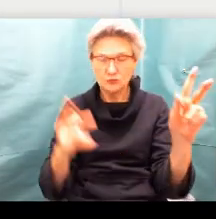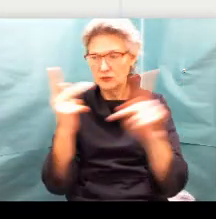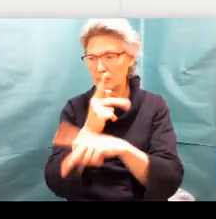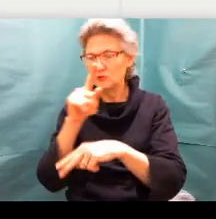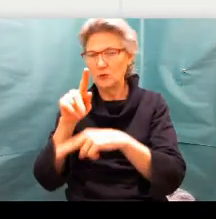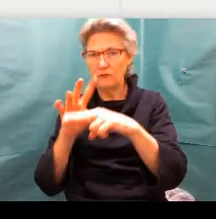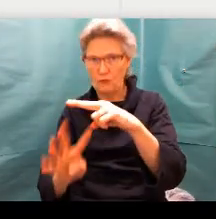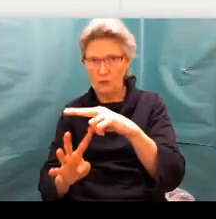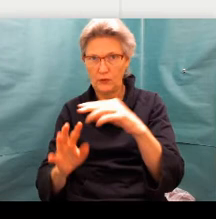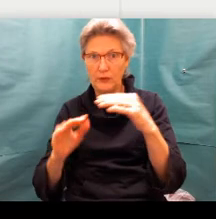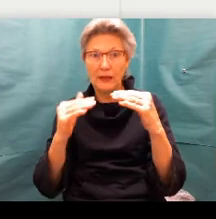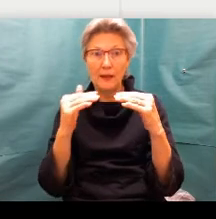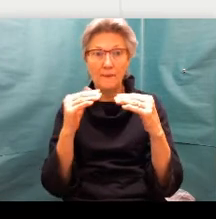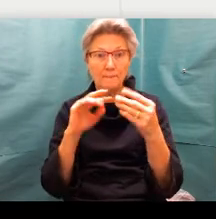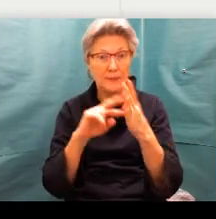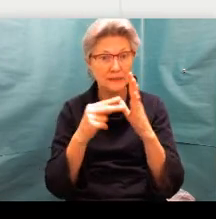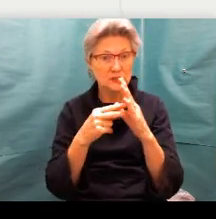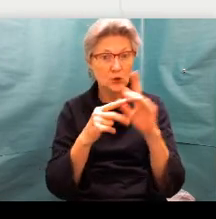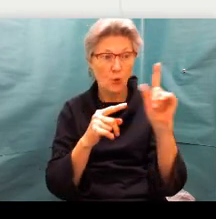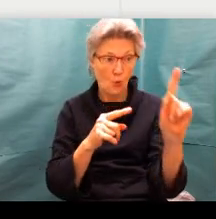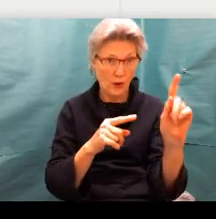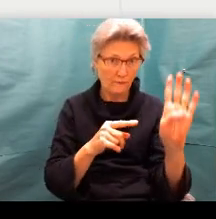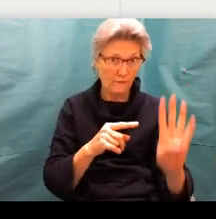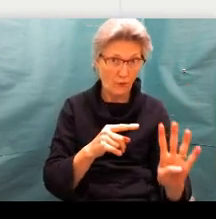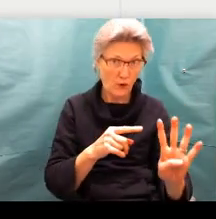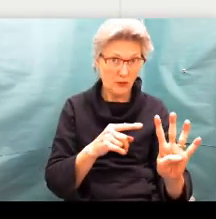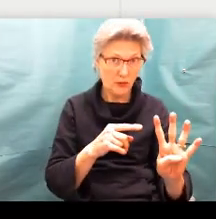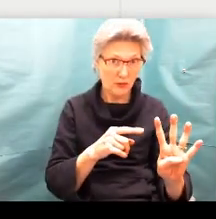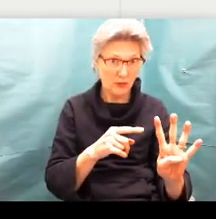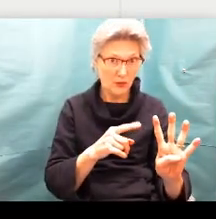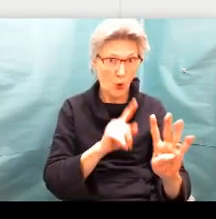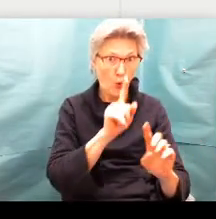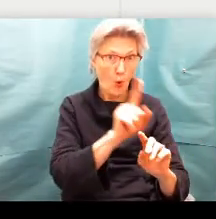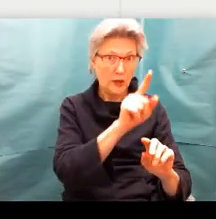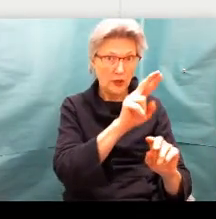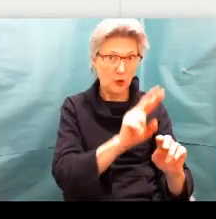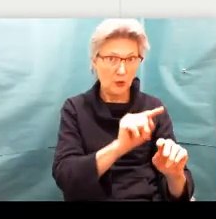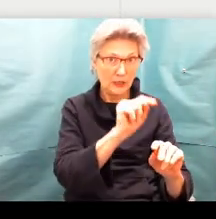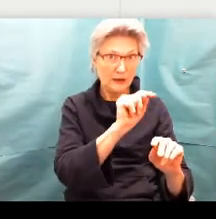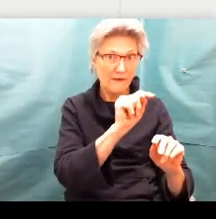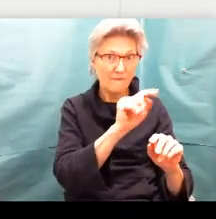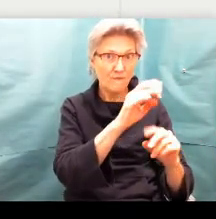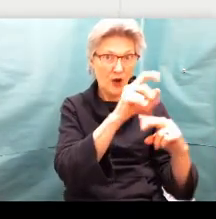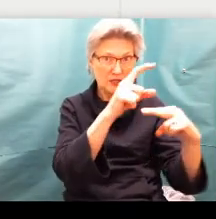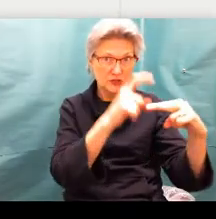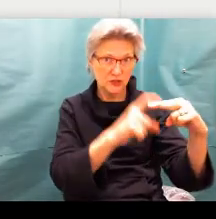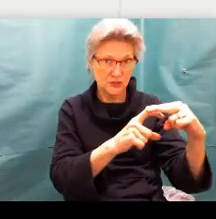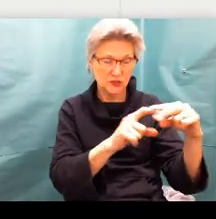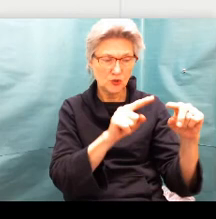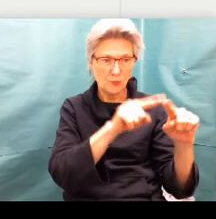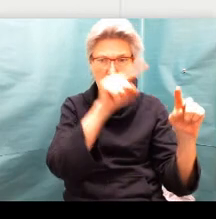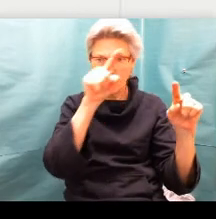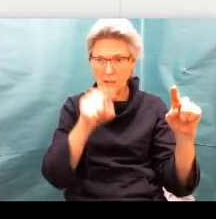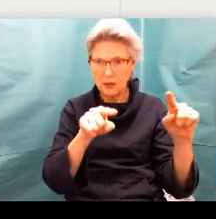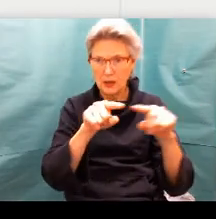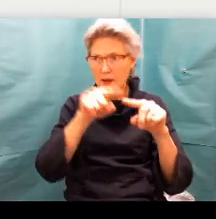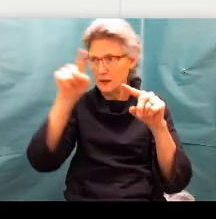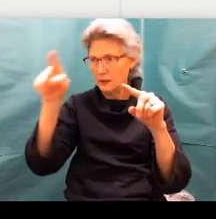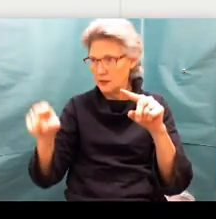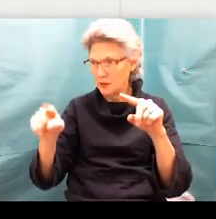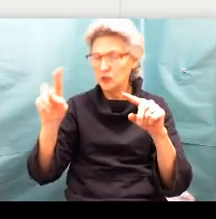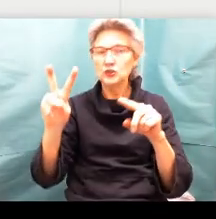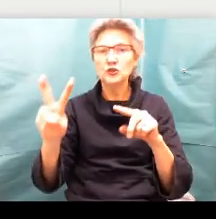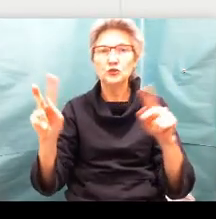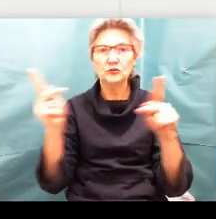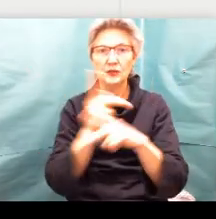That means this is 1, so I have 1 more, right? 1 more jump. 2 times 1/4 is